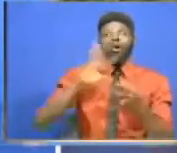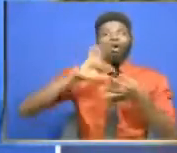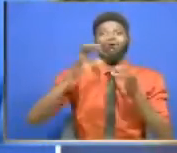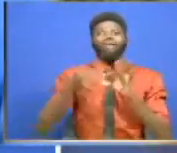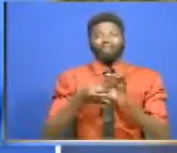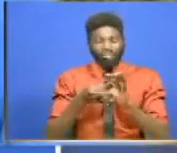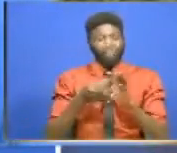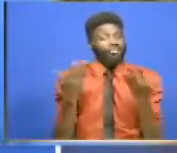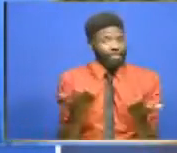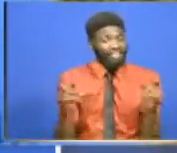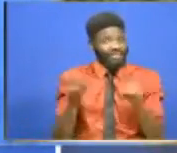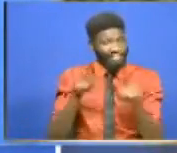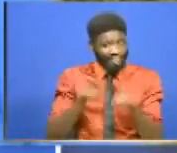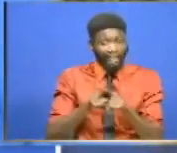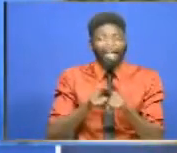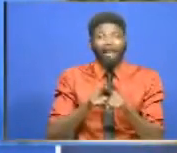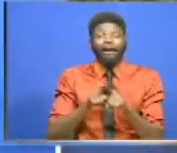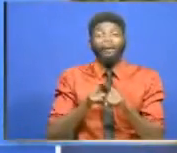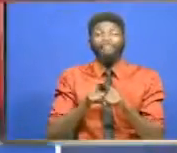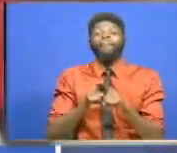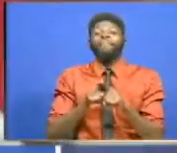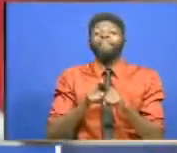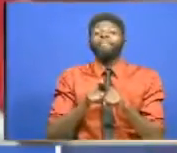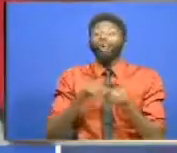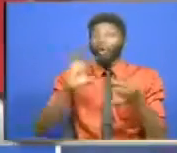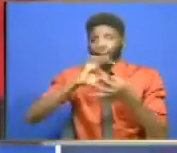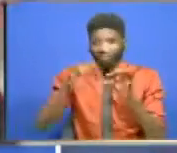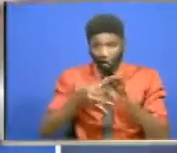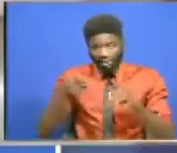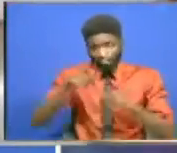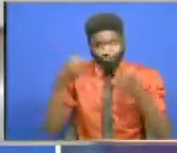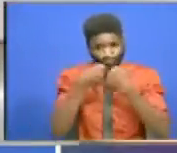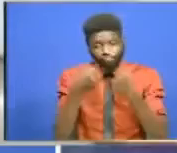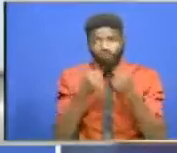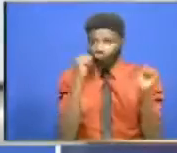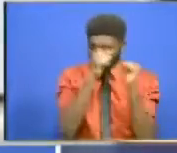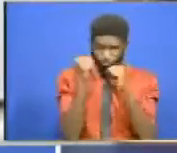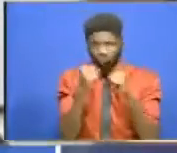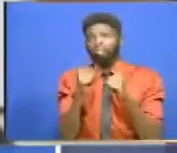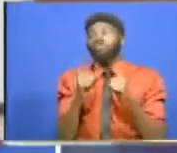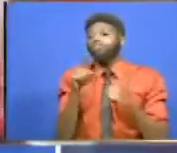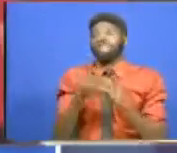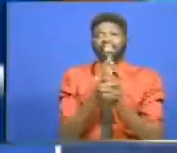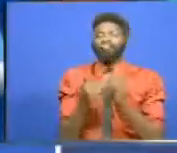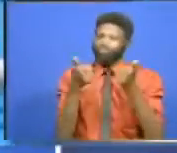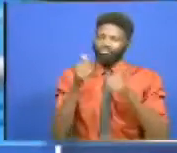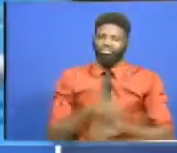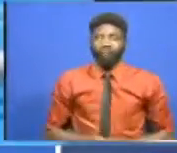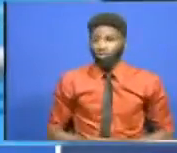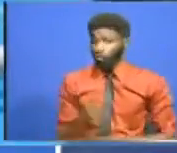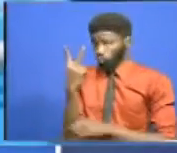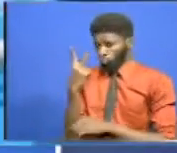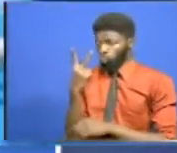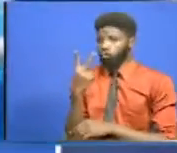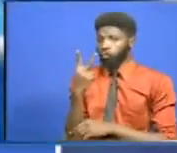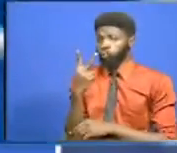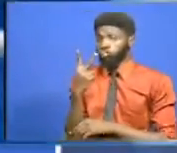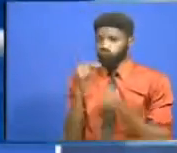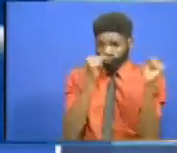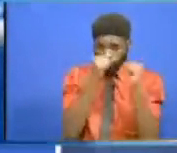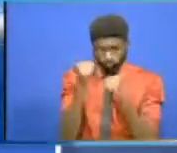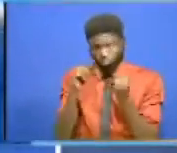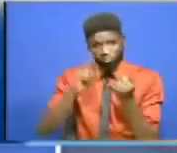qualifiers and the Olympic game itself, the boxers are in top shape. Mabondia wawili ambao tayari walijikatia tiketi ya kushiriki kwenye michezo ya Olimpiki, na